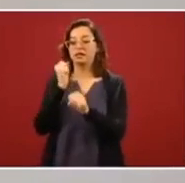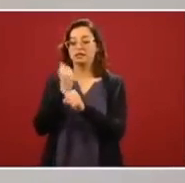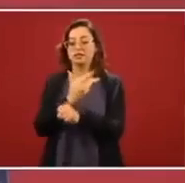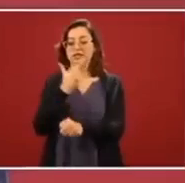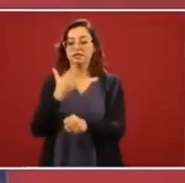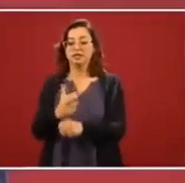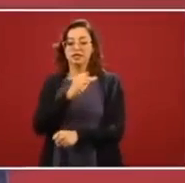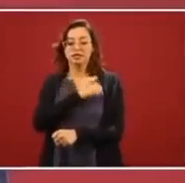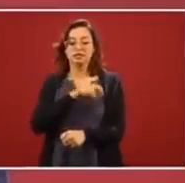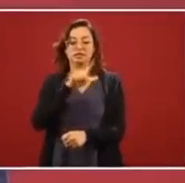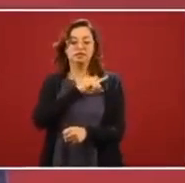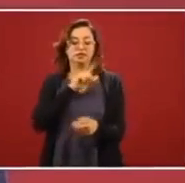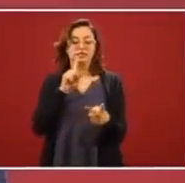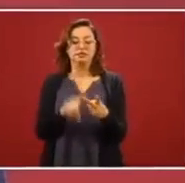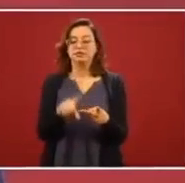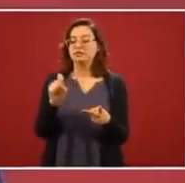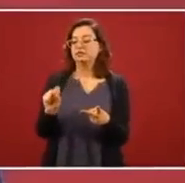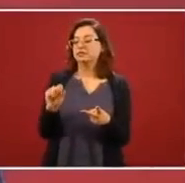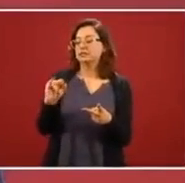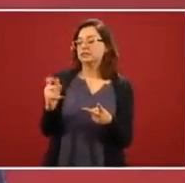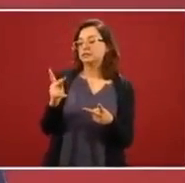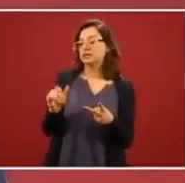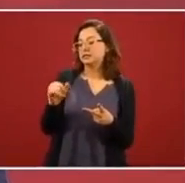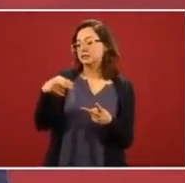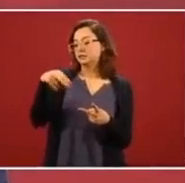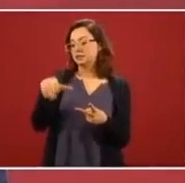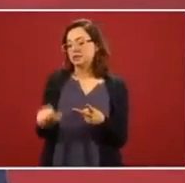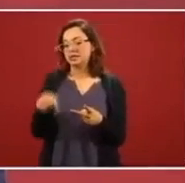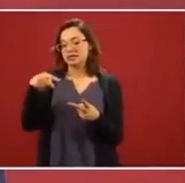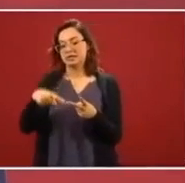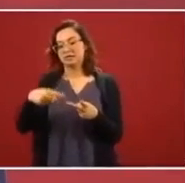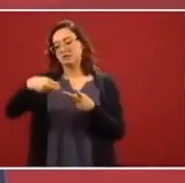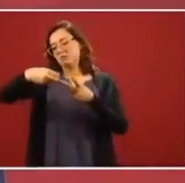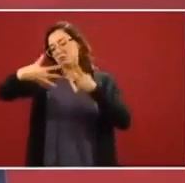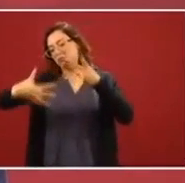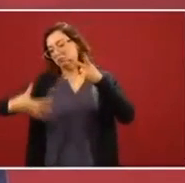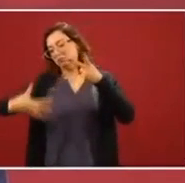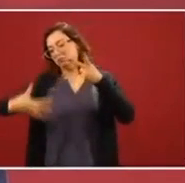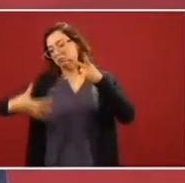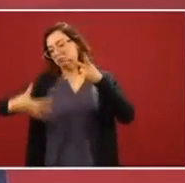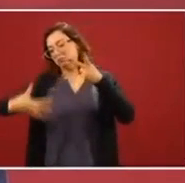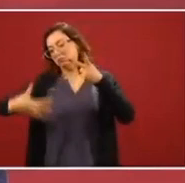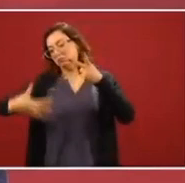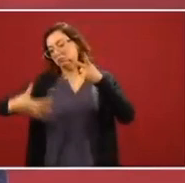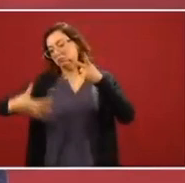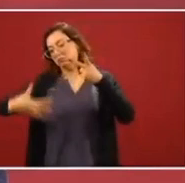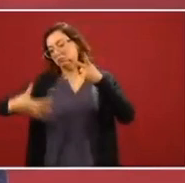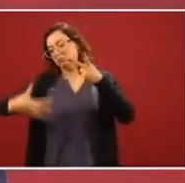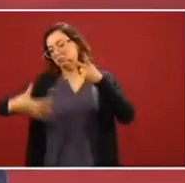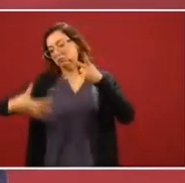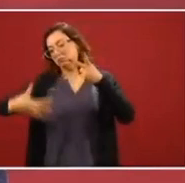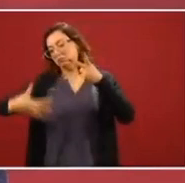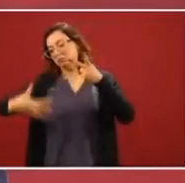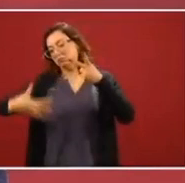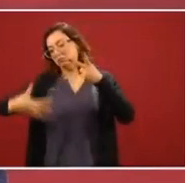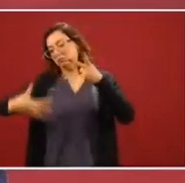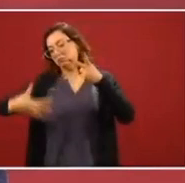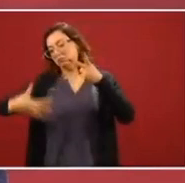con CIPINA, que es una situación muy amplia y muy comprometida, and the